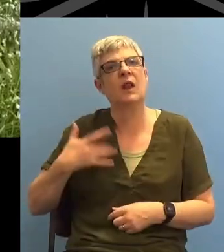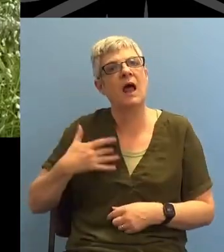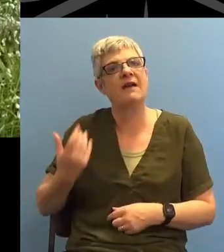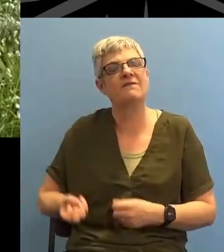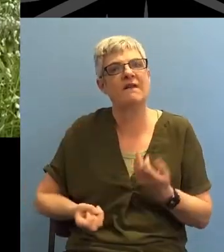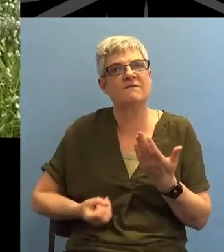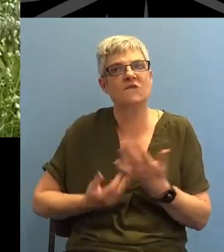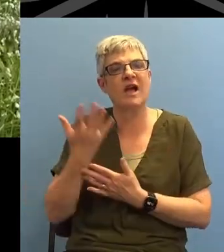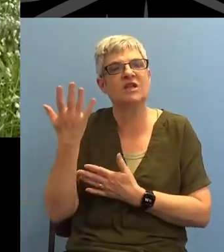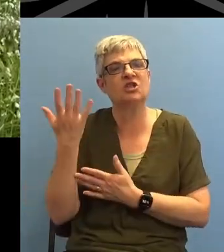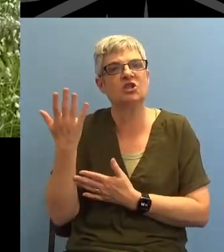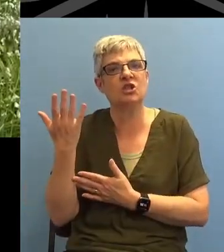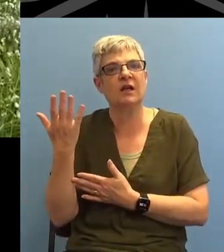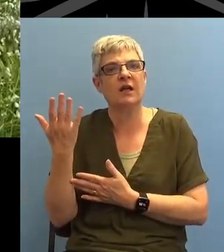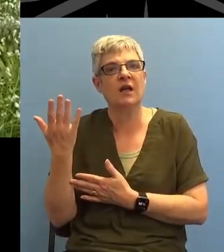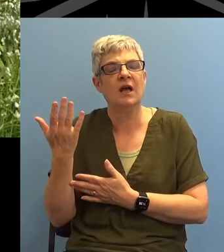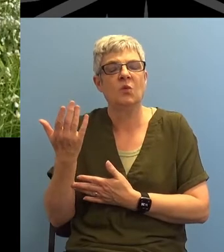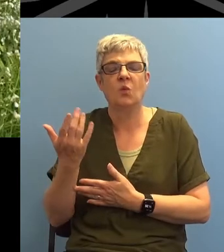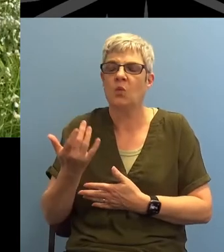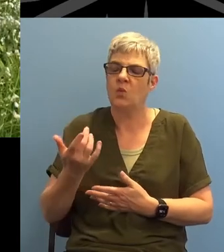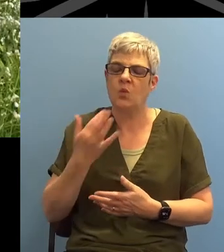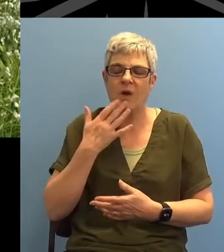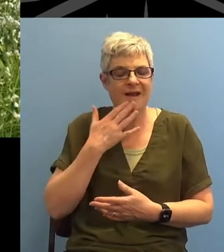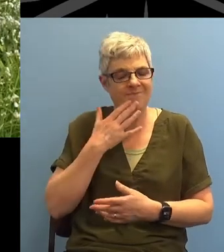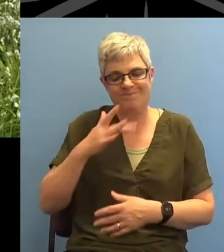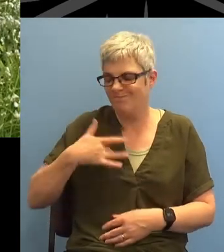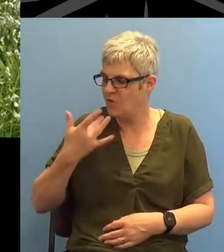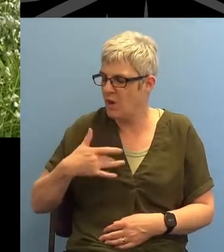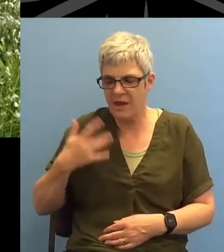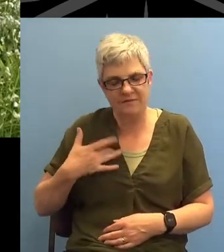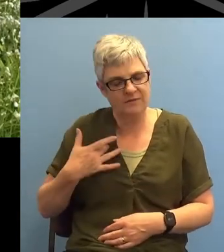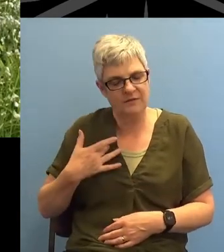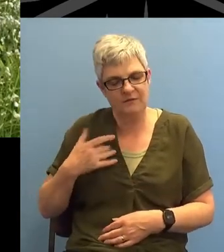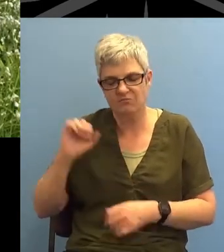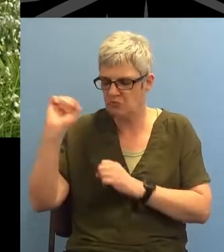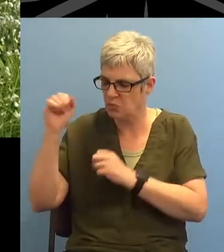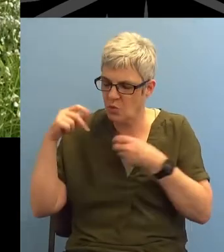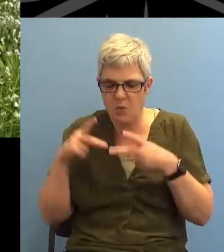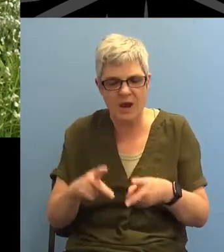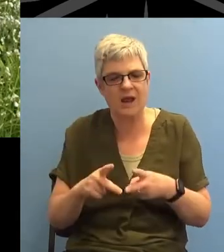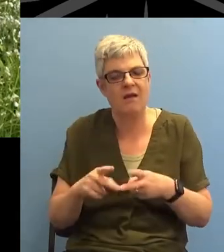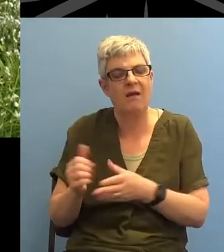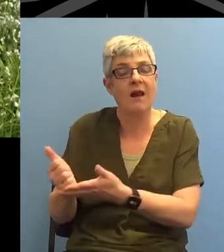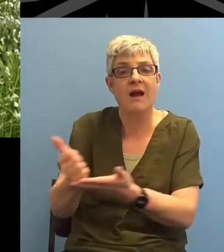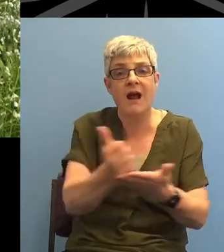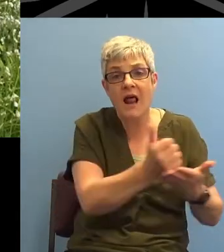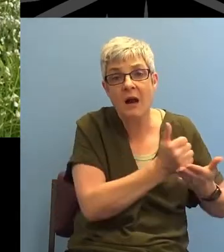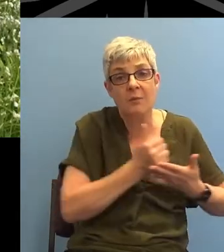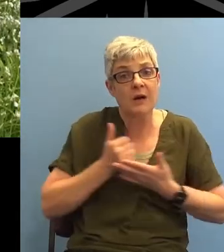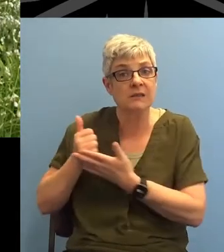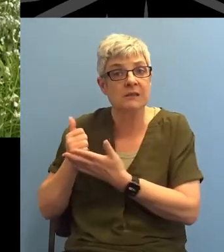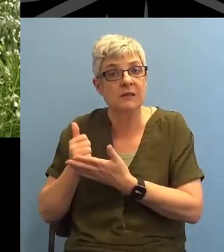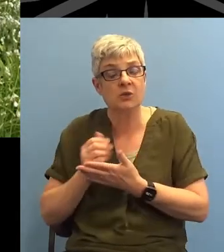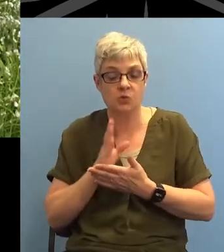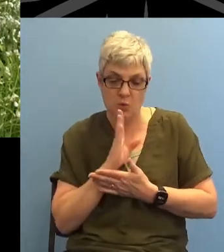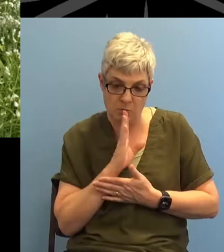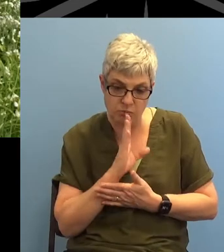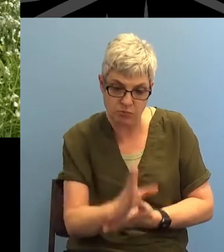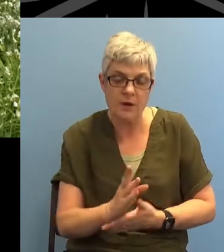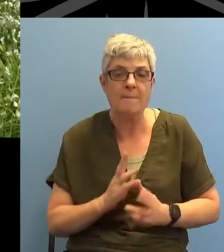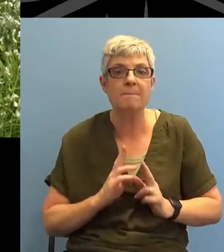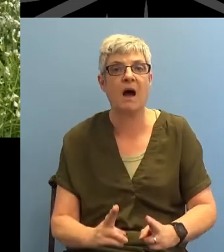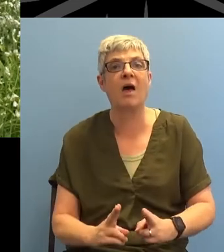When we haven't lived as you direct, help us to make straight our paths.